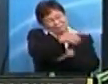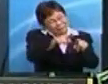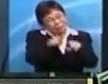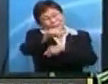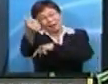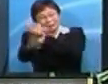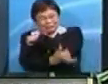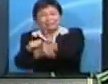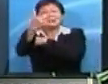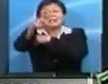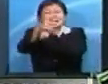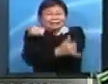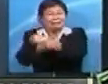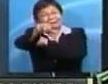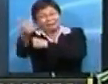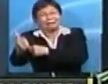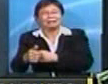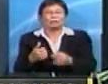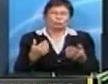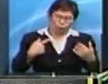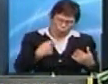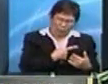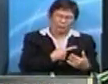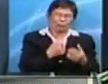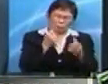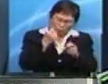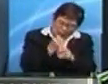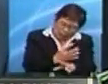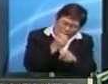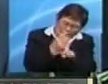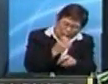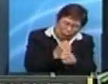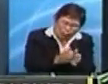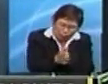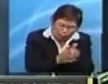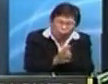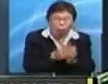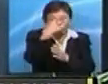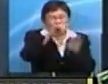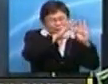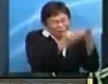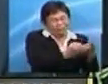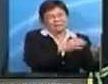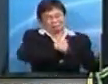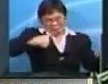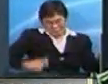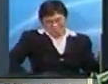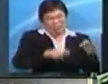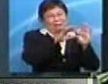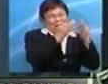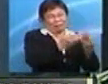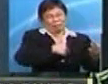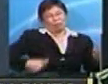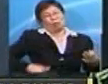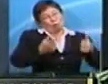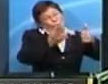countries. But this extra effort that we have put on with regards to the Chinese families is firstly because